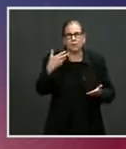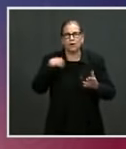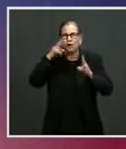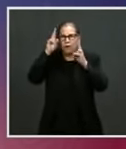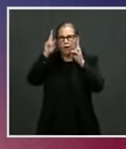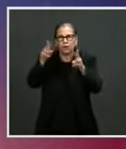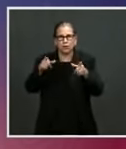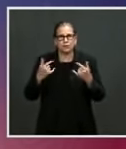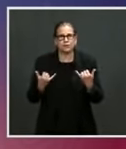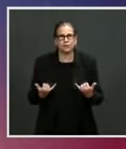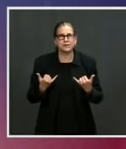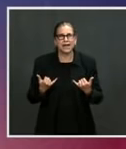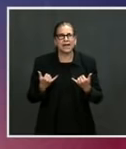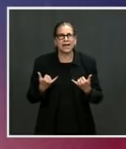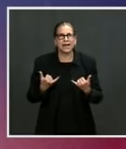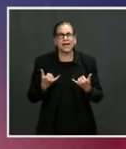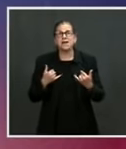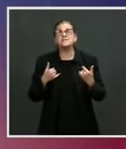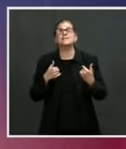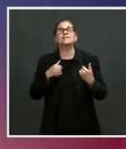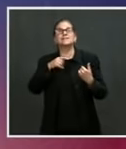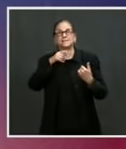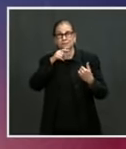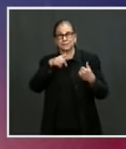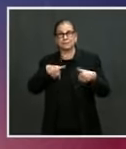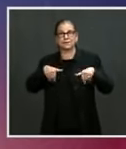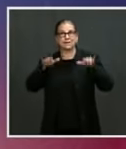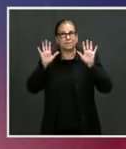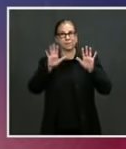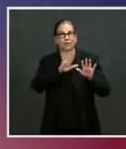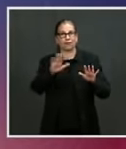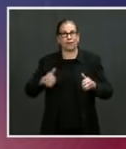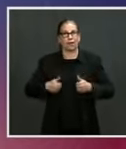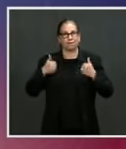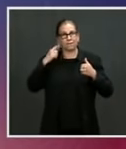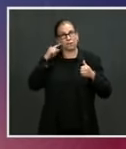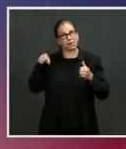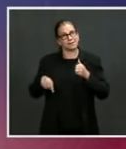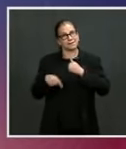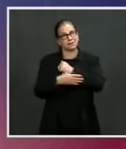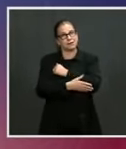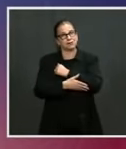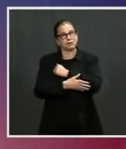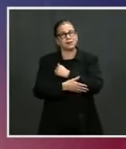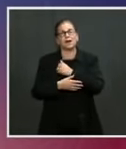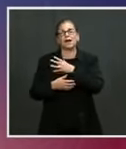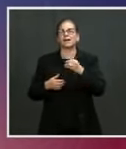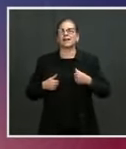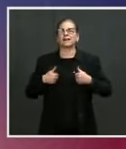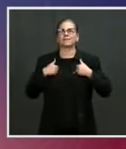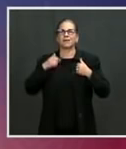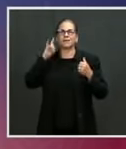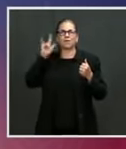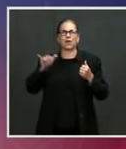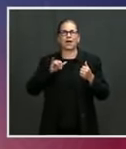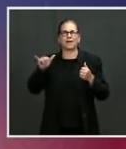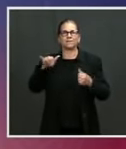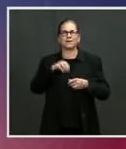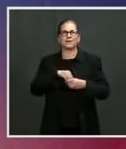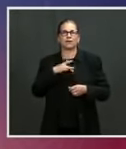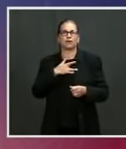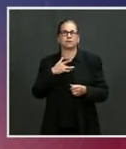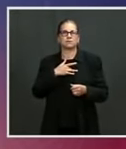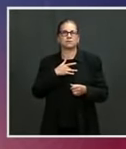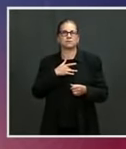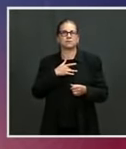country, but they live forever in our hearts, forever proud, forever